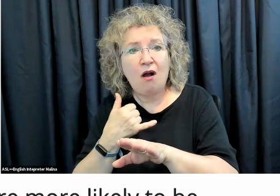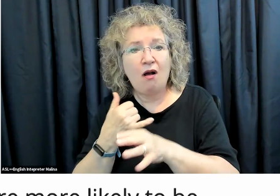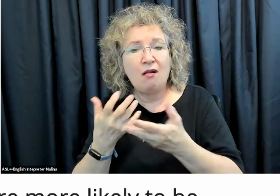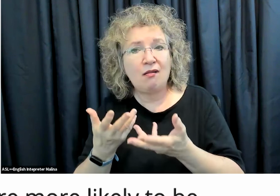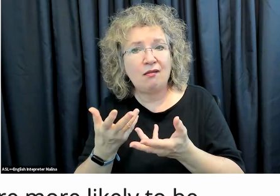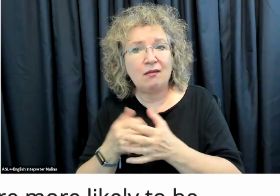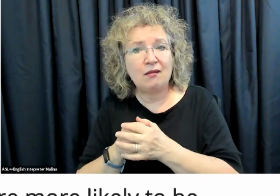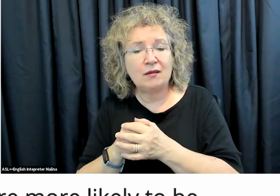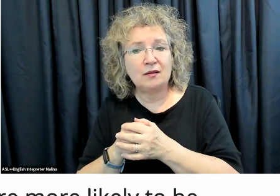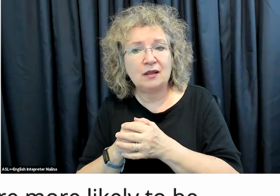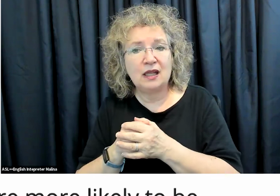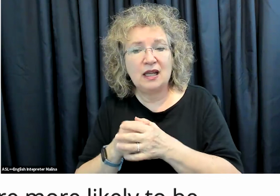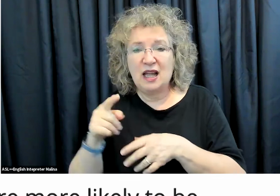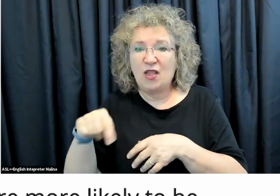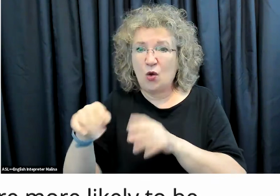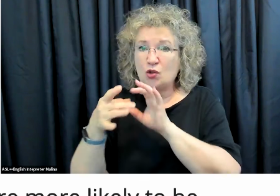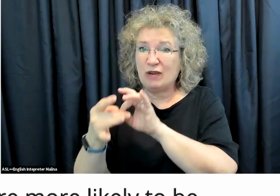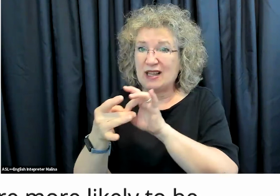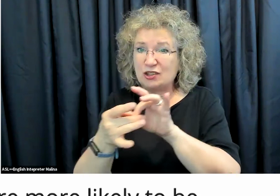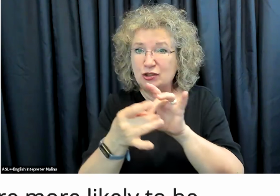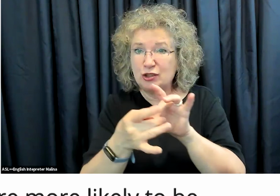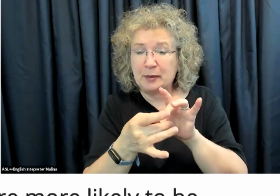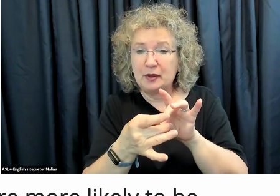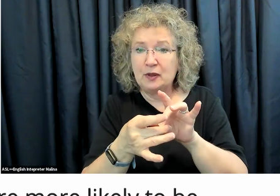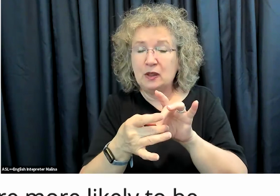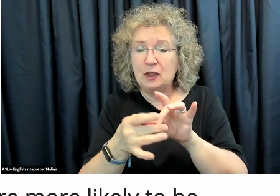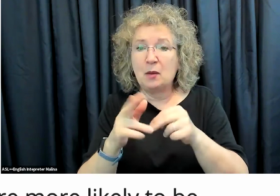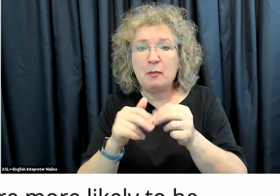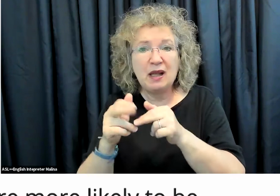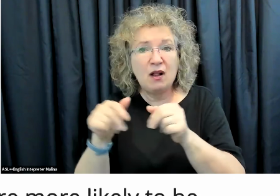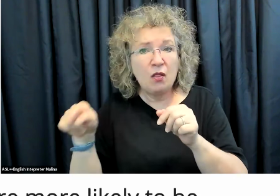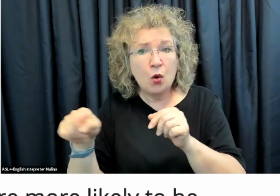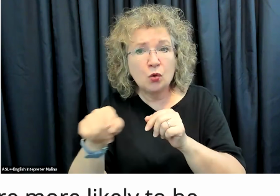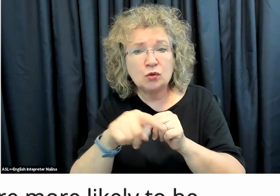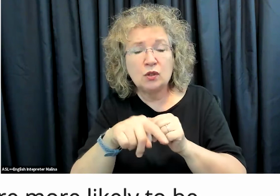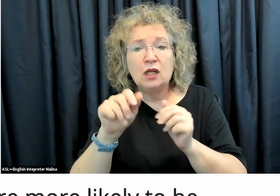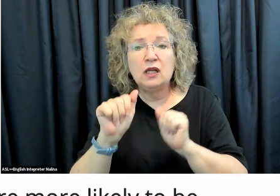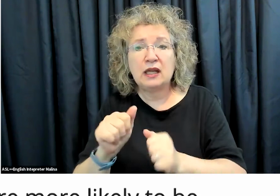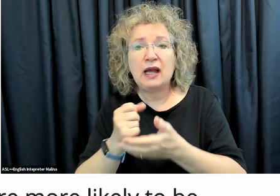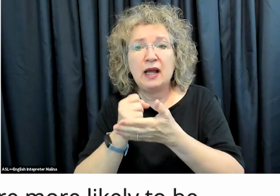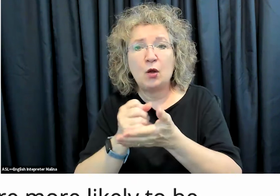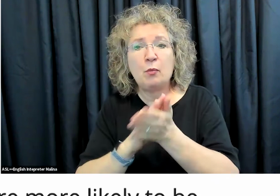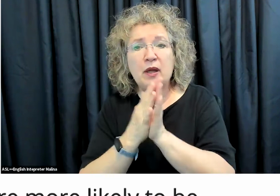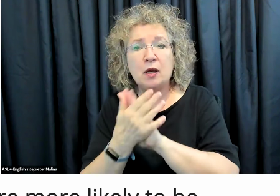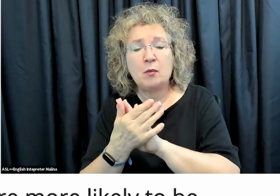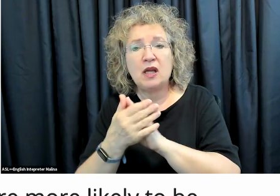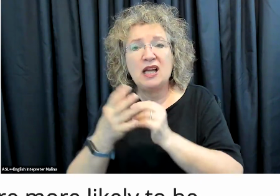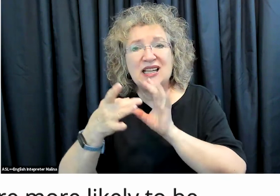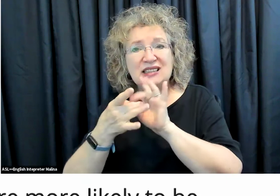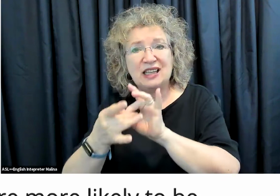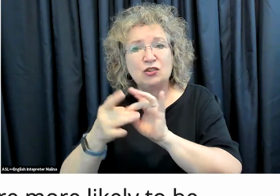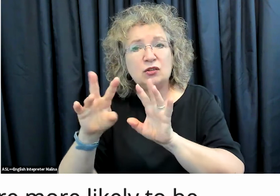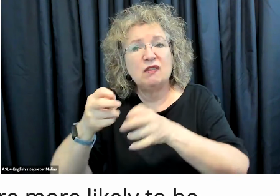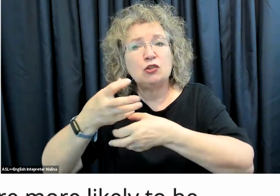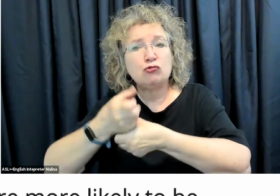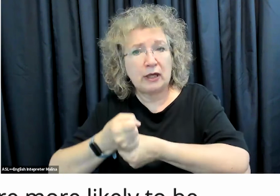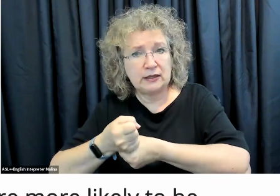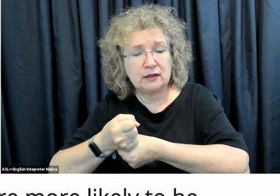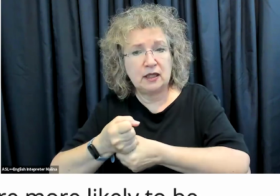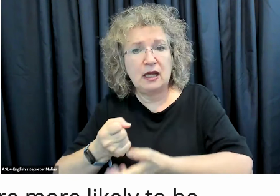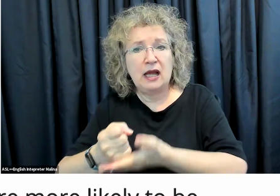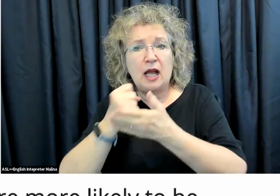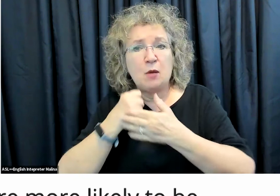These relationships, as we invest in them, can be trusted connections that can lower anxiety and restore a sense of safety and